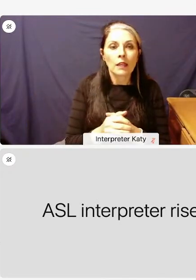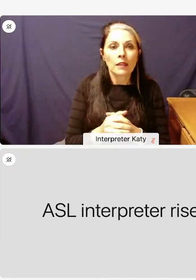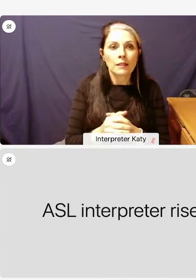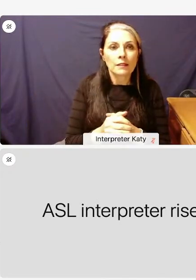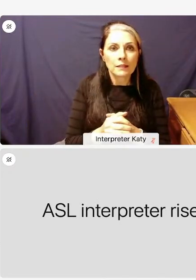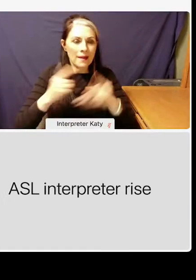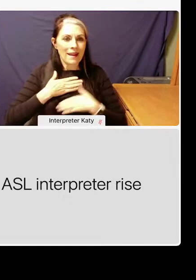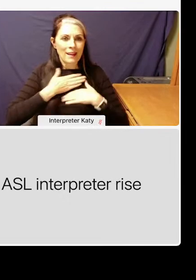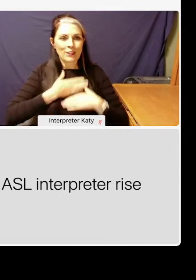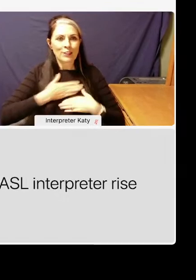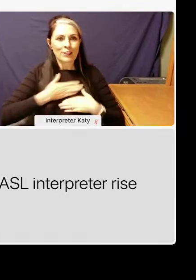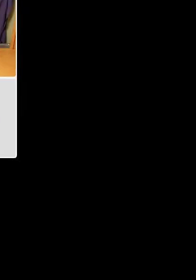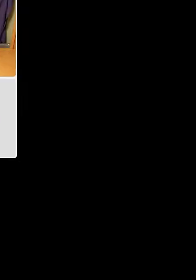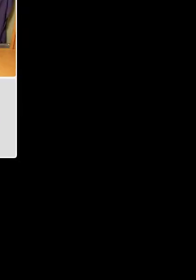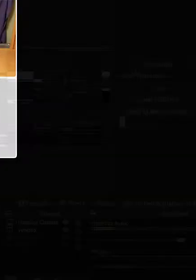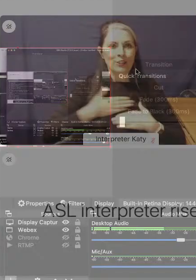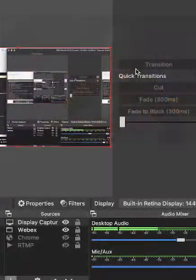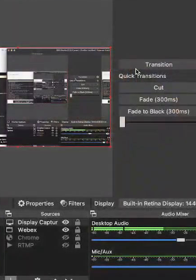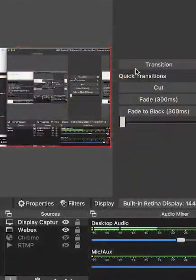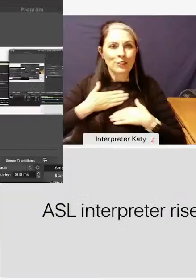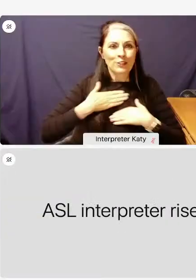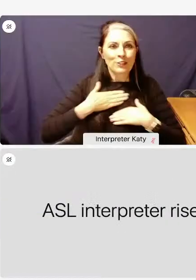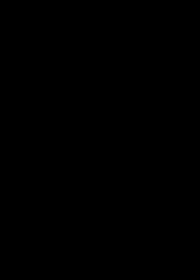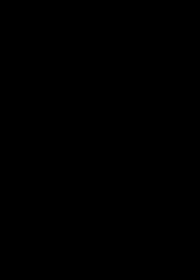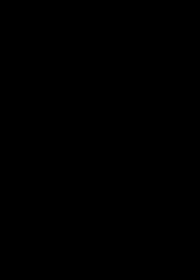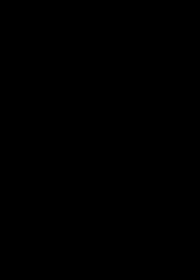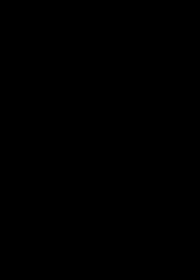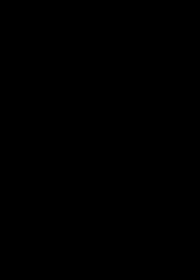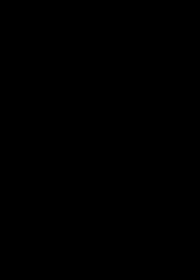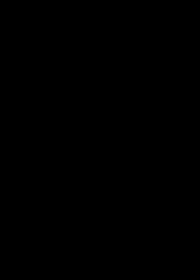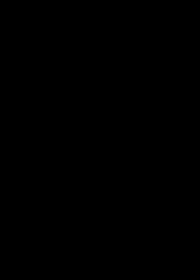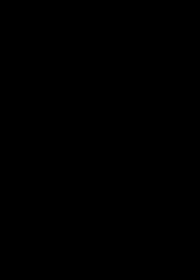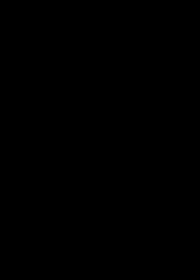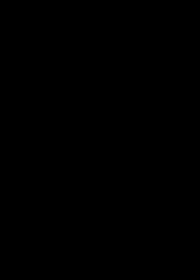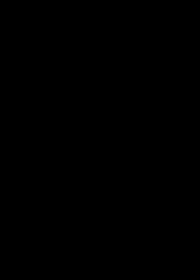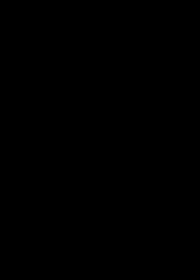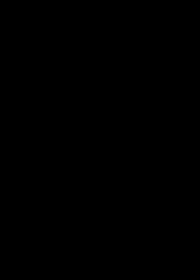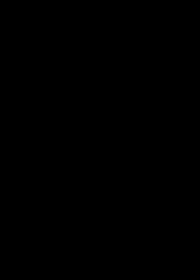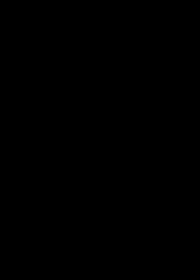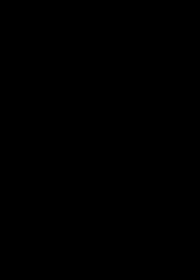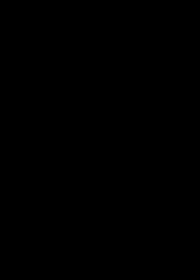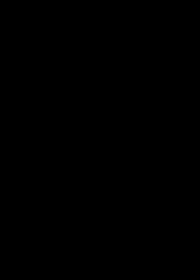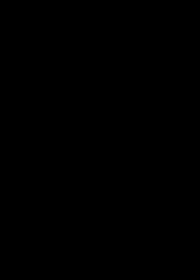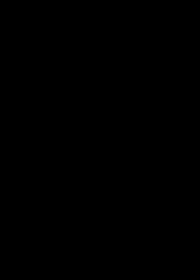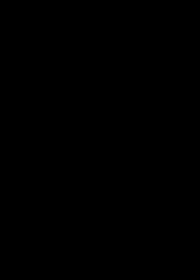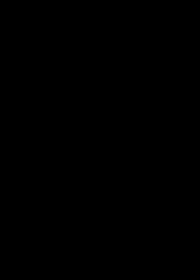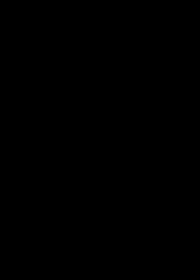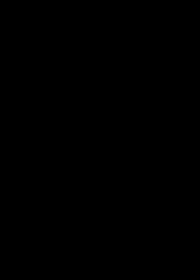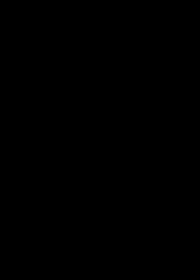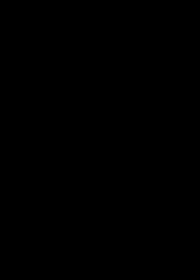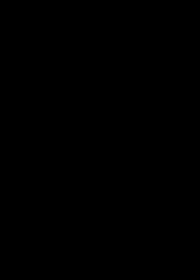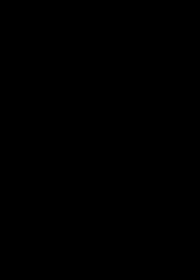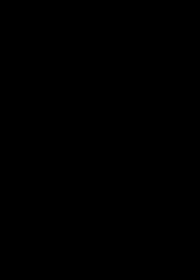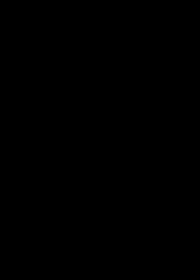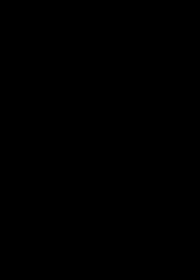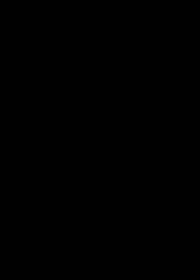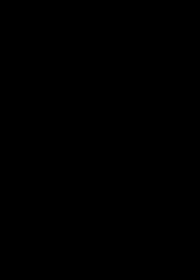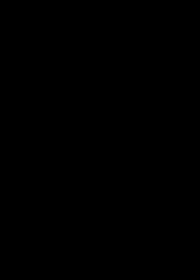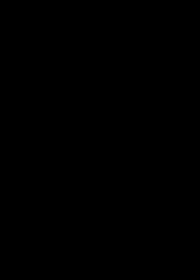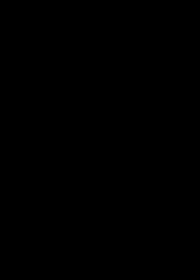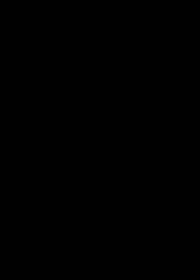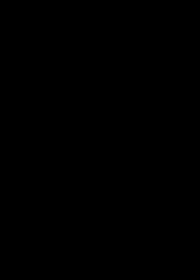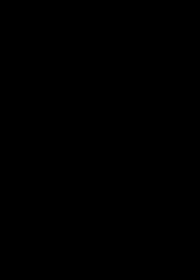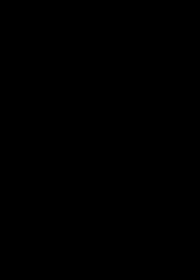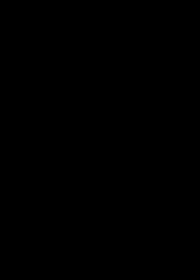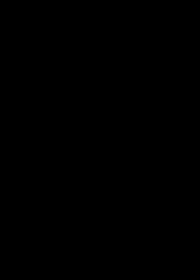i just appreciate the trust that you placed in me to do so so thank you for that i truly appreciate it but having said that we will go ahead and jump right